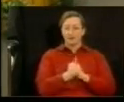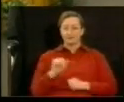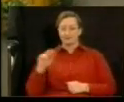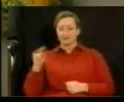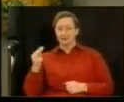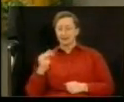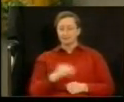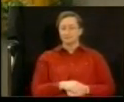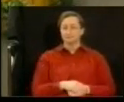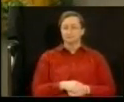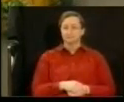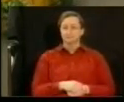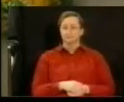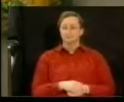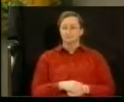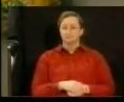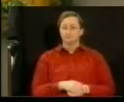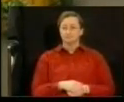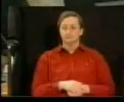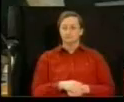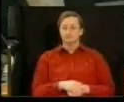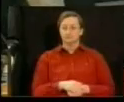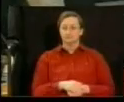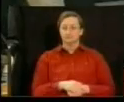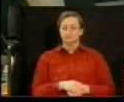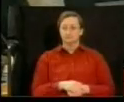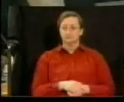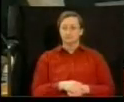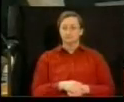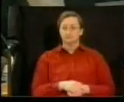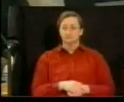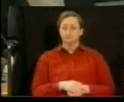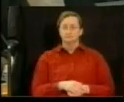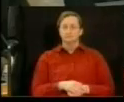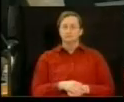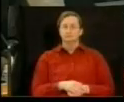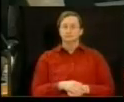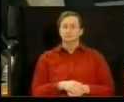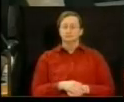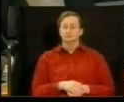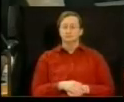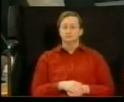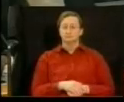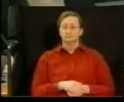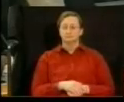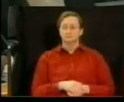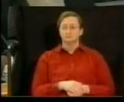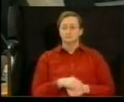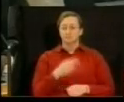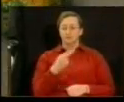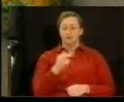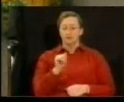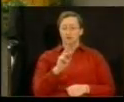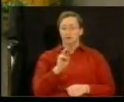floor. Seconded by Commissioner Smith. Okay, Commissioner Harmon, you have the floor. Thank you very